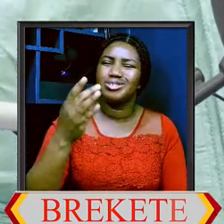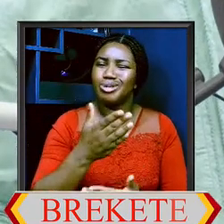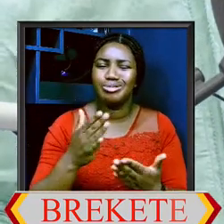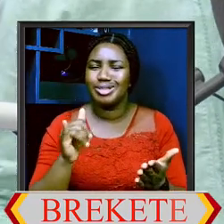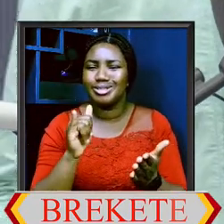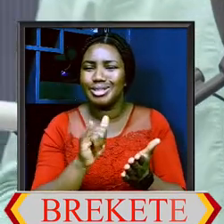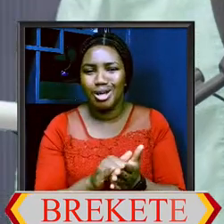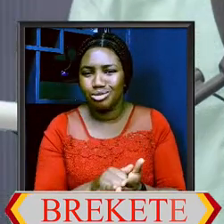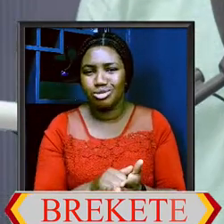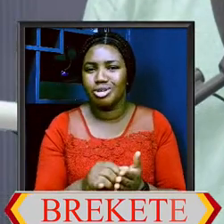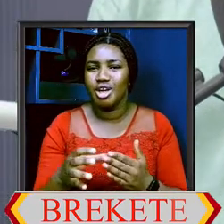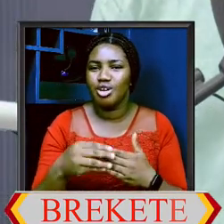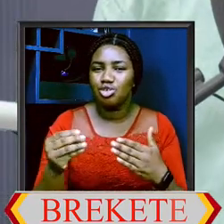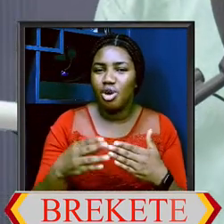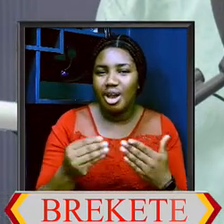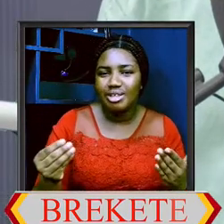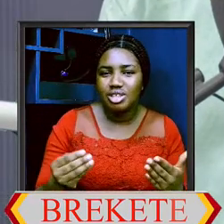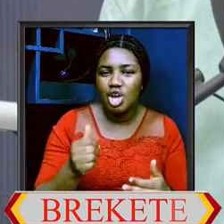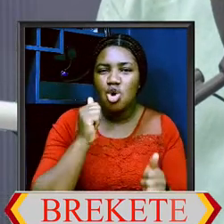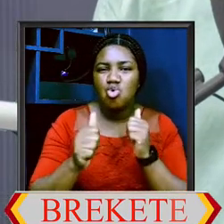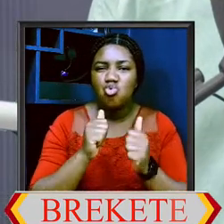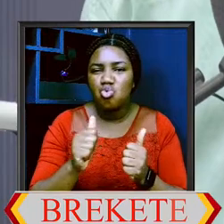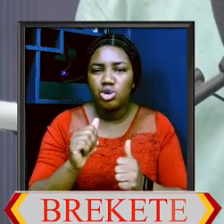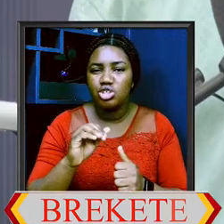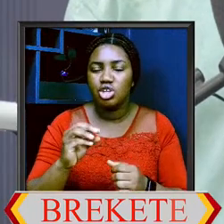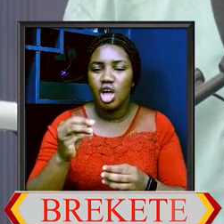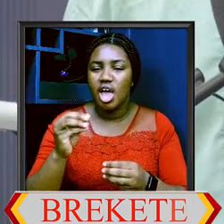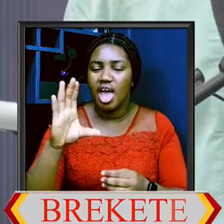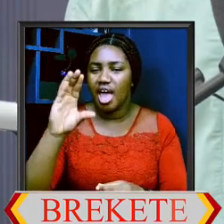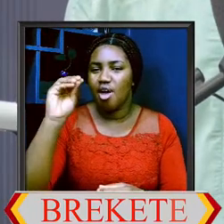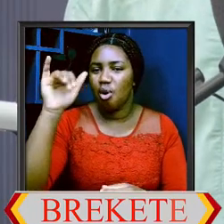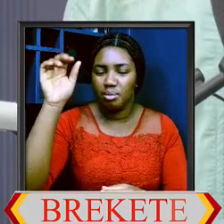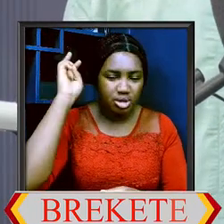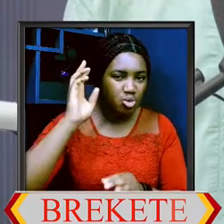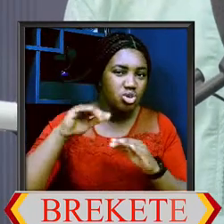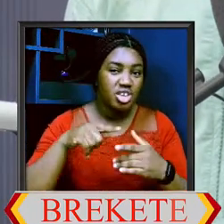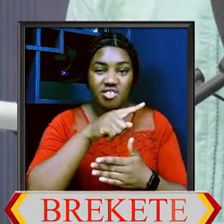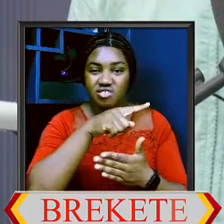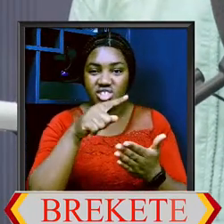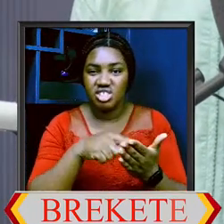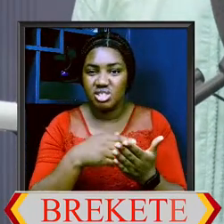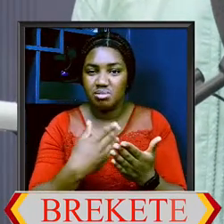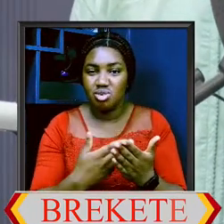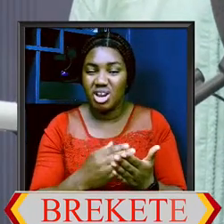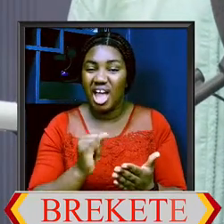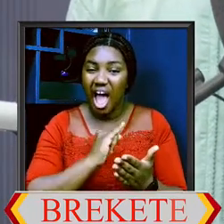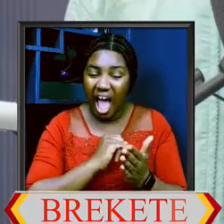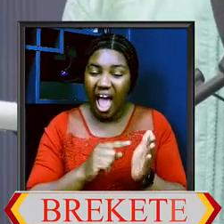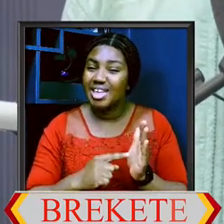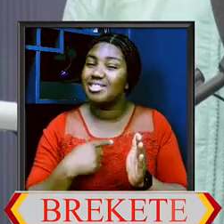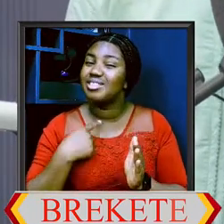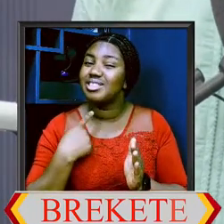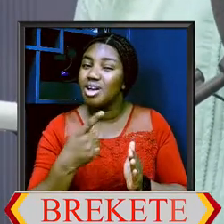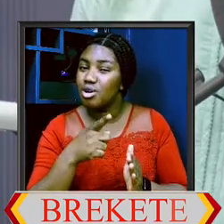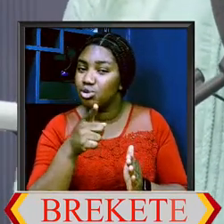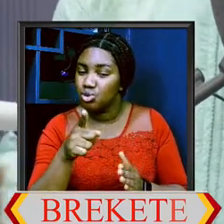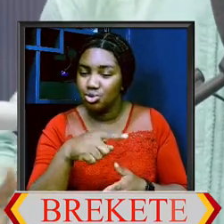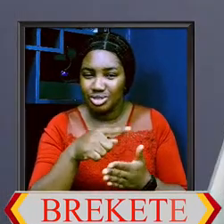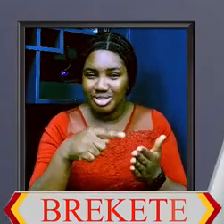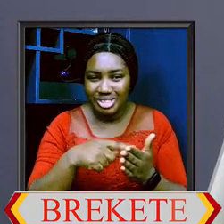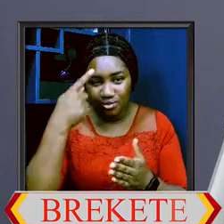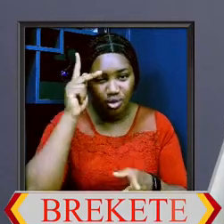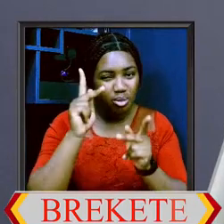naira every month which company will give you this money are they expose this things so that other people will take take